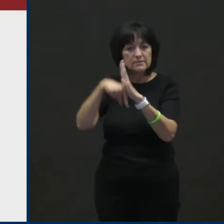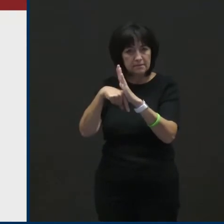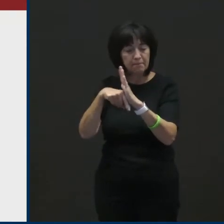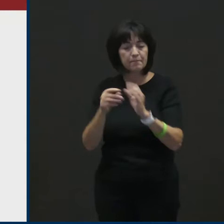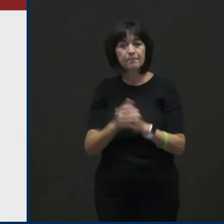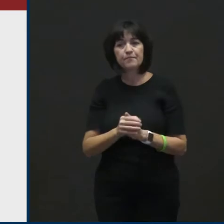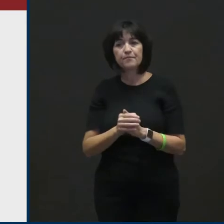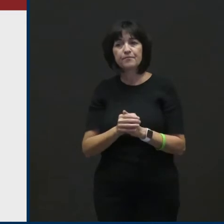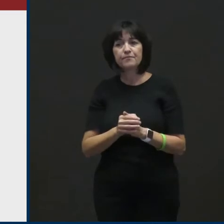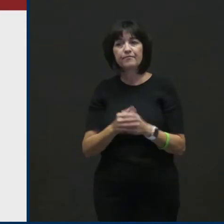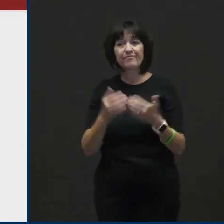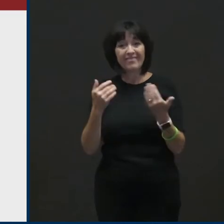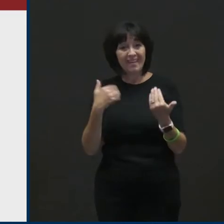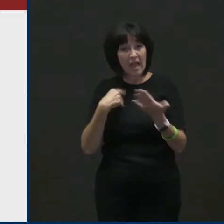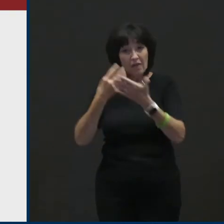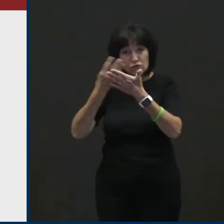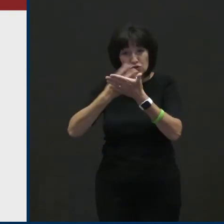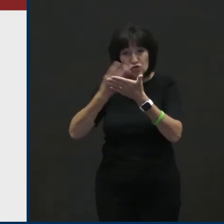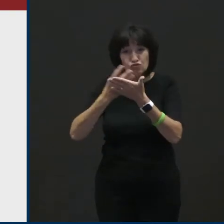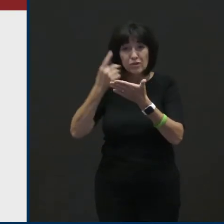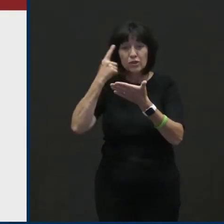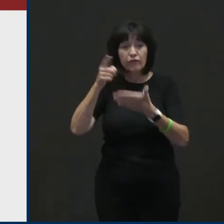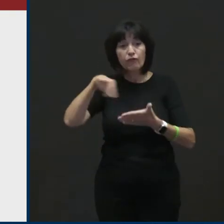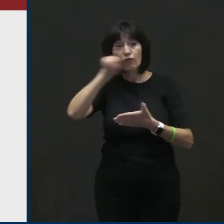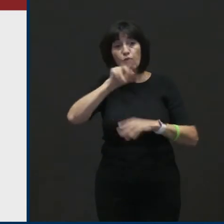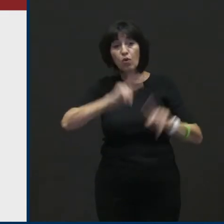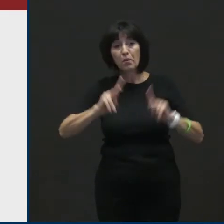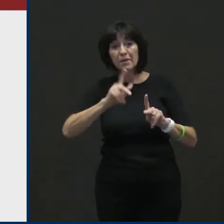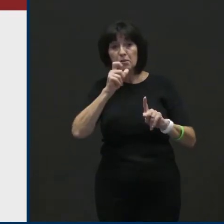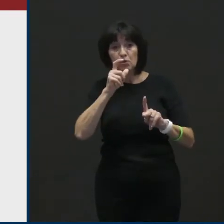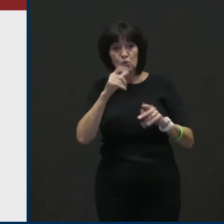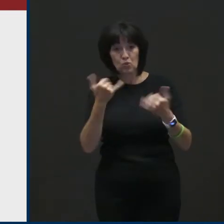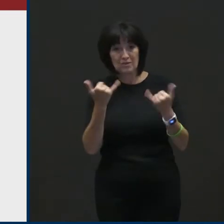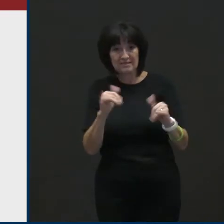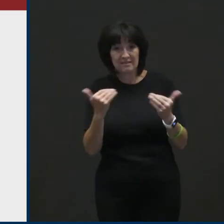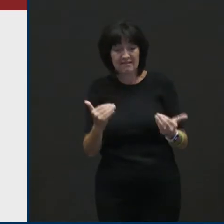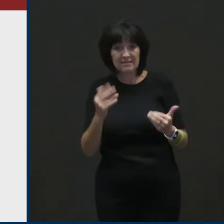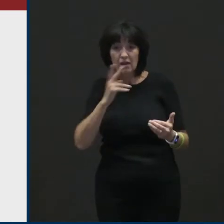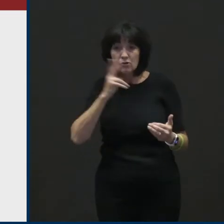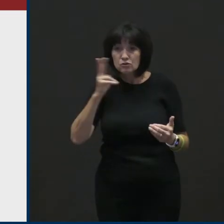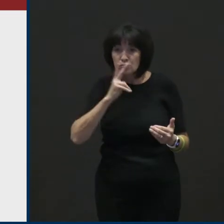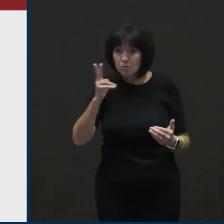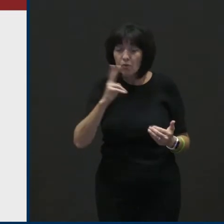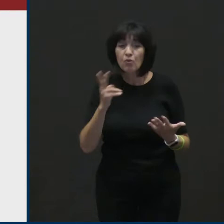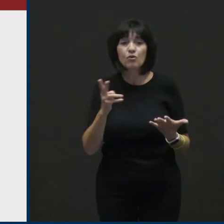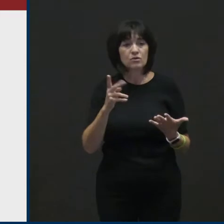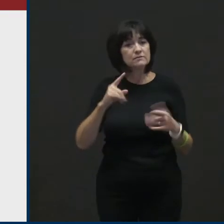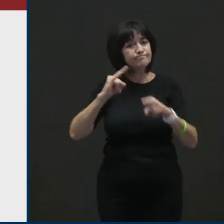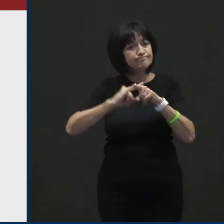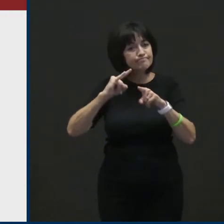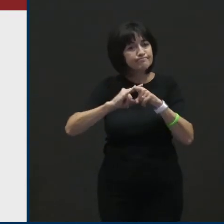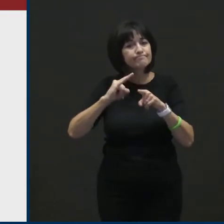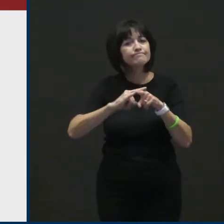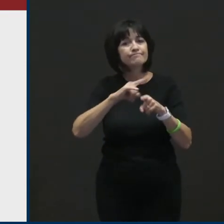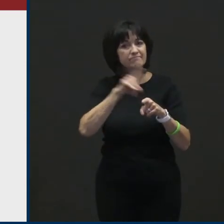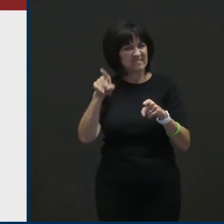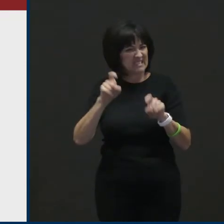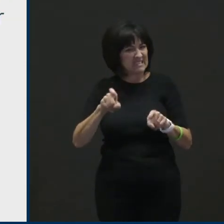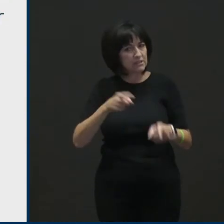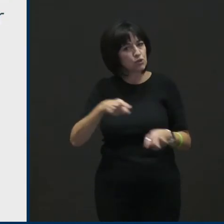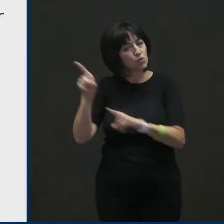for former smokers or current smokers, as well as prostate cancer screening for men over the age of 50.